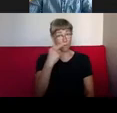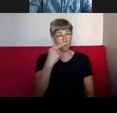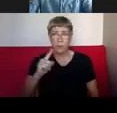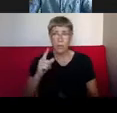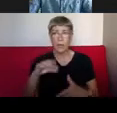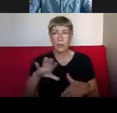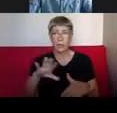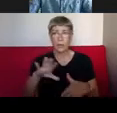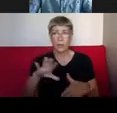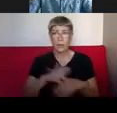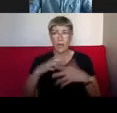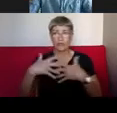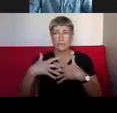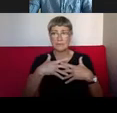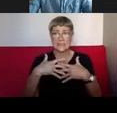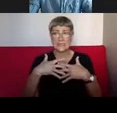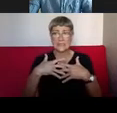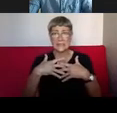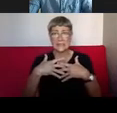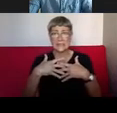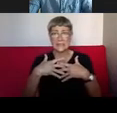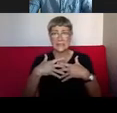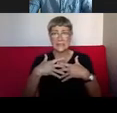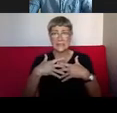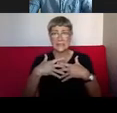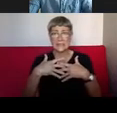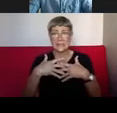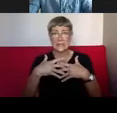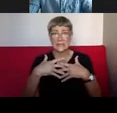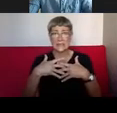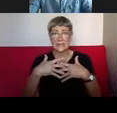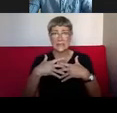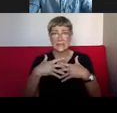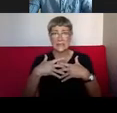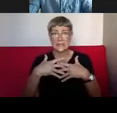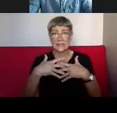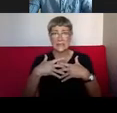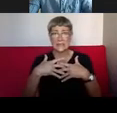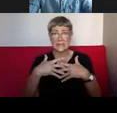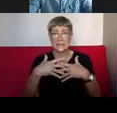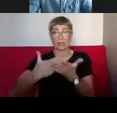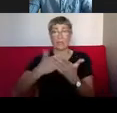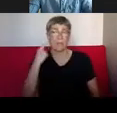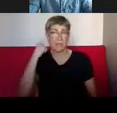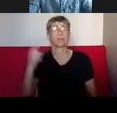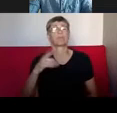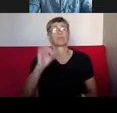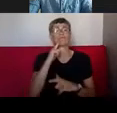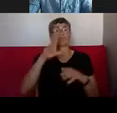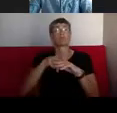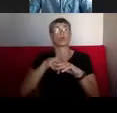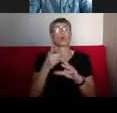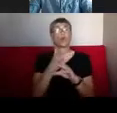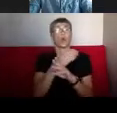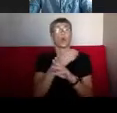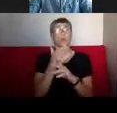well, first of all, I would like to introduce a bit Nación Emplea, so that you know what we work at. We work